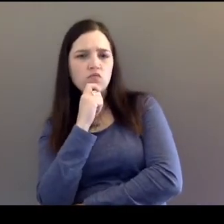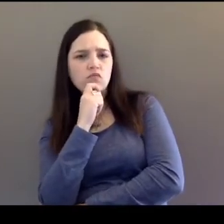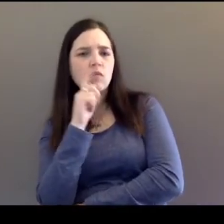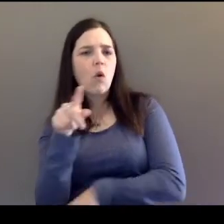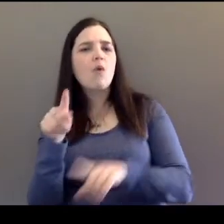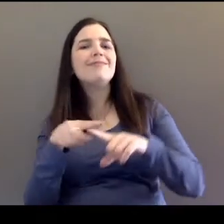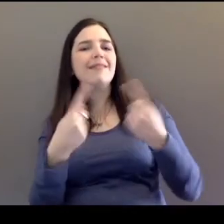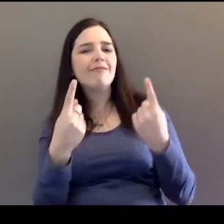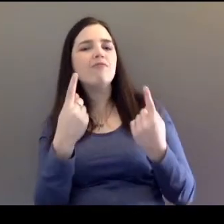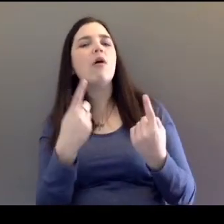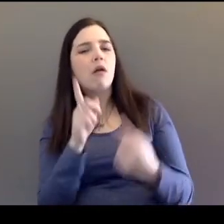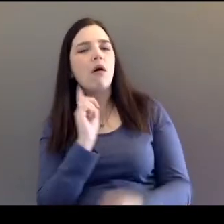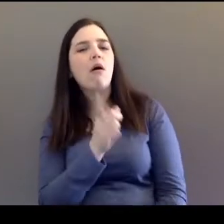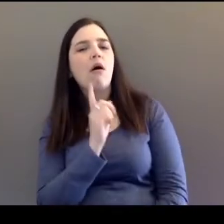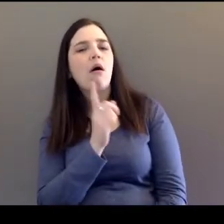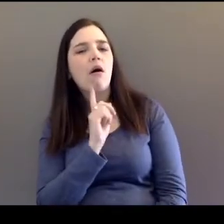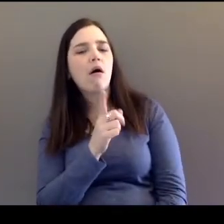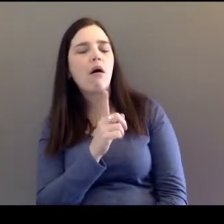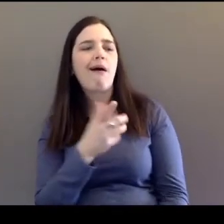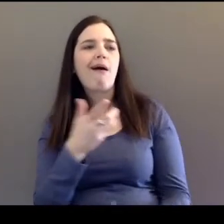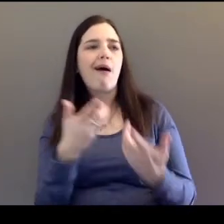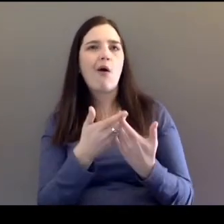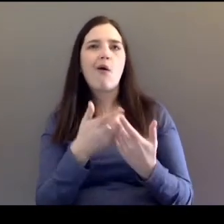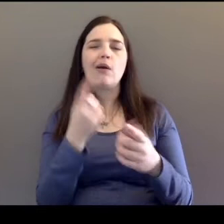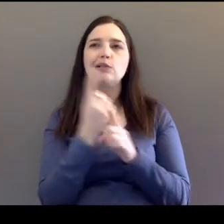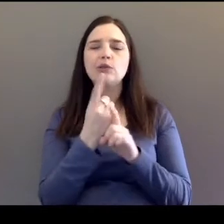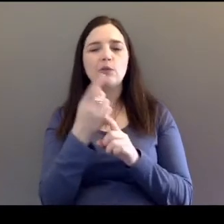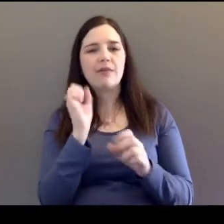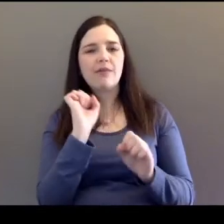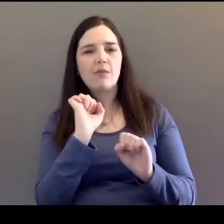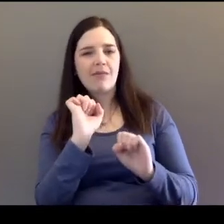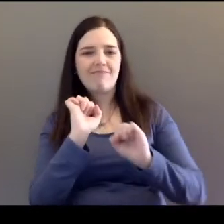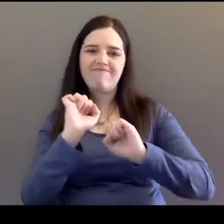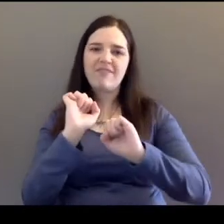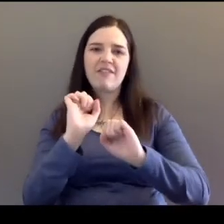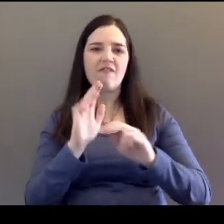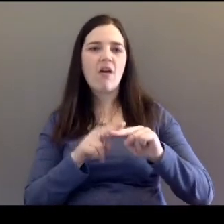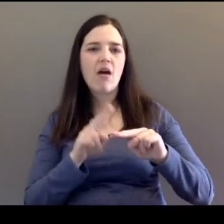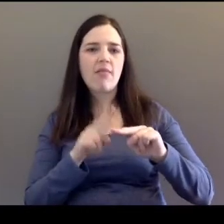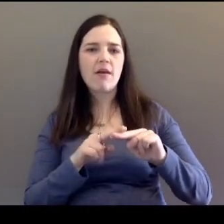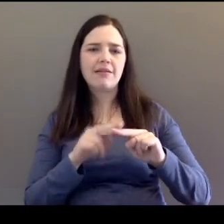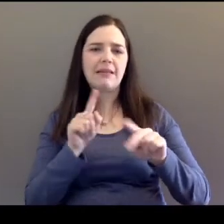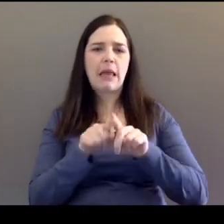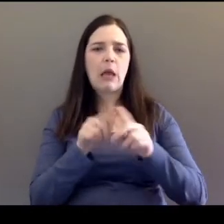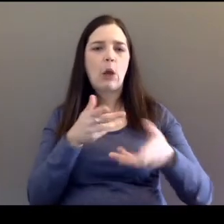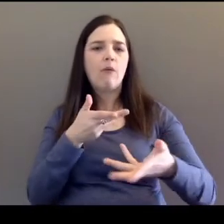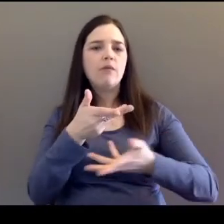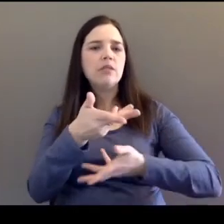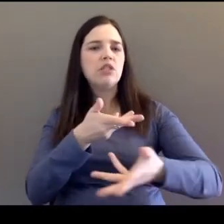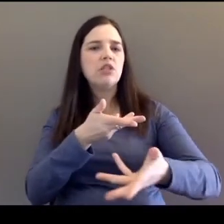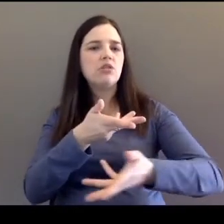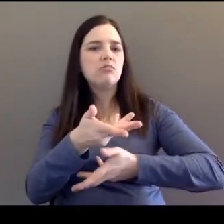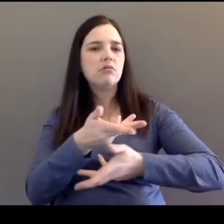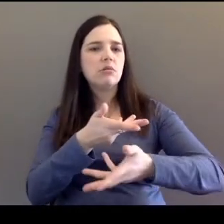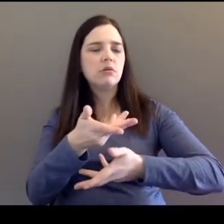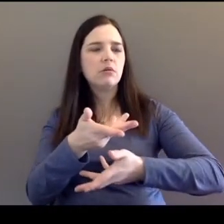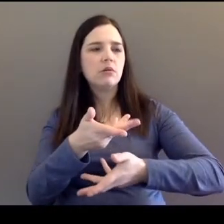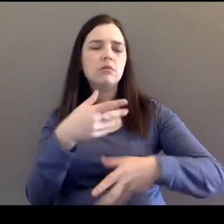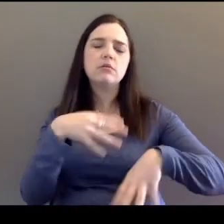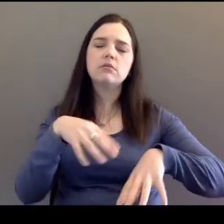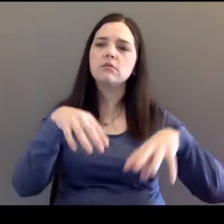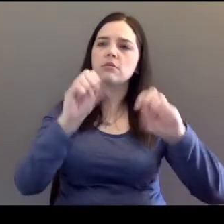They were seeing how Jesus spoke to his Father, that conversation that he had that began everything that